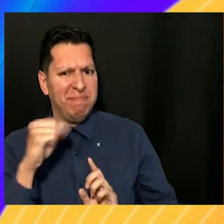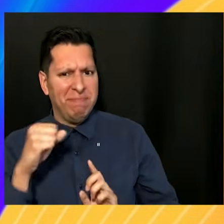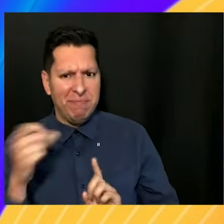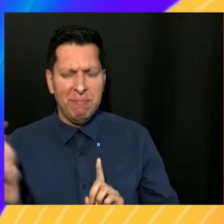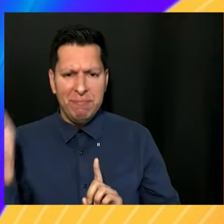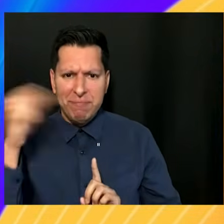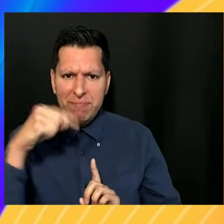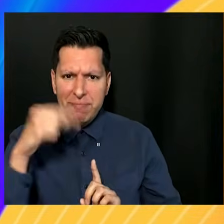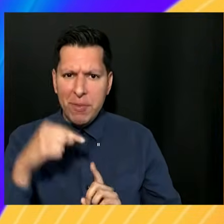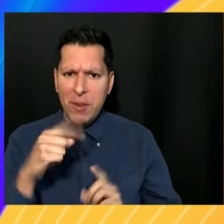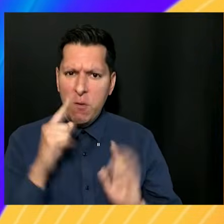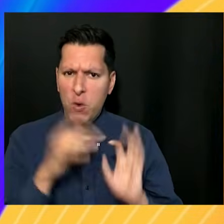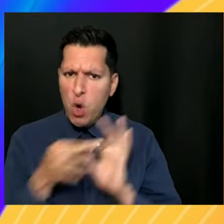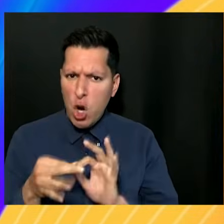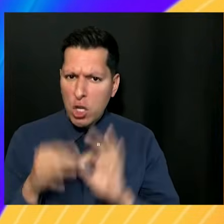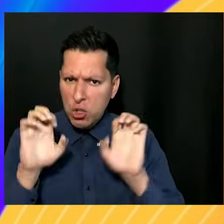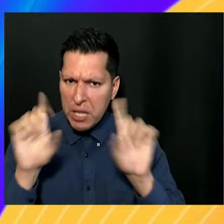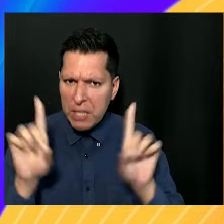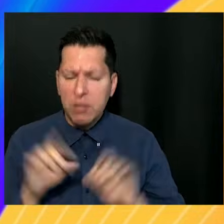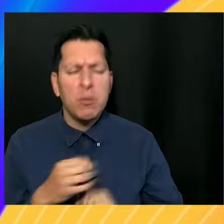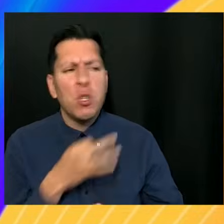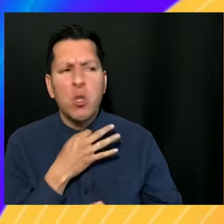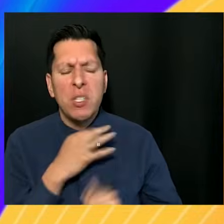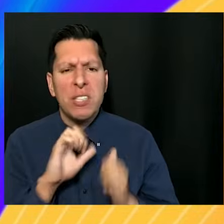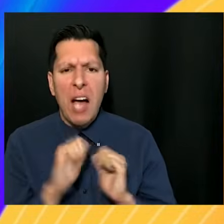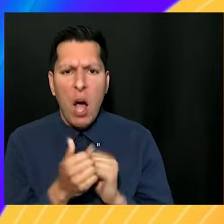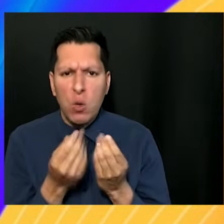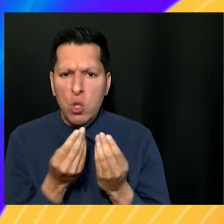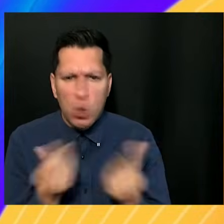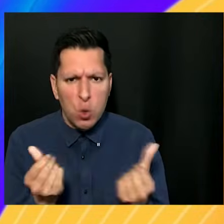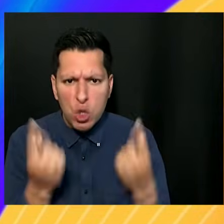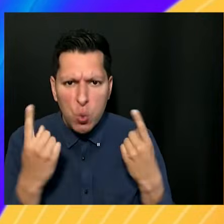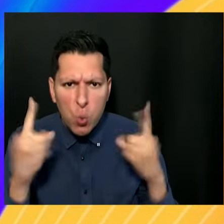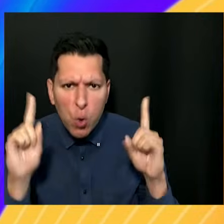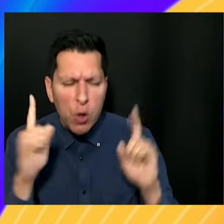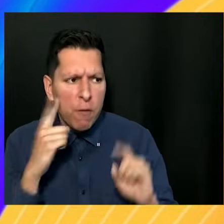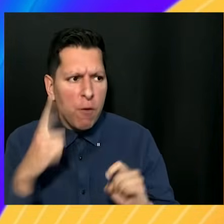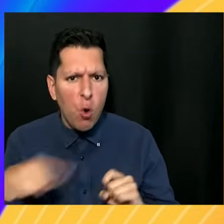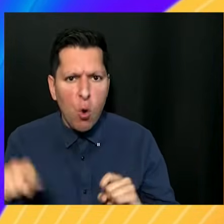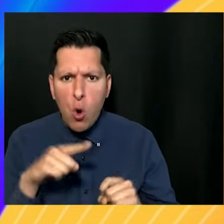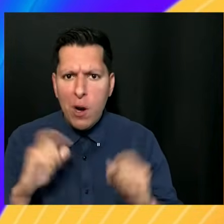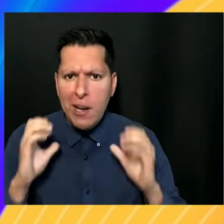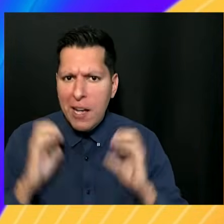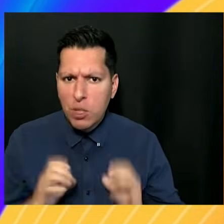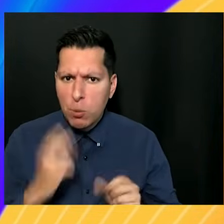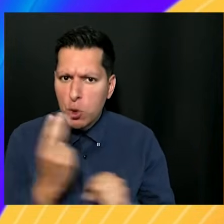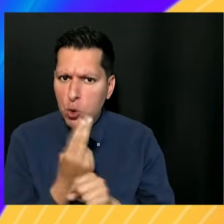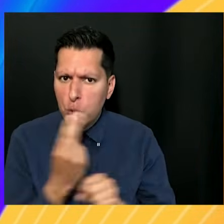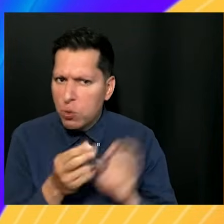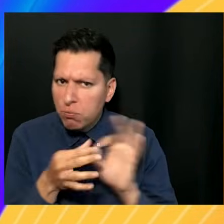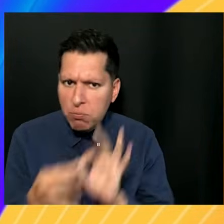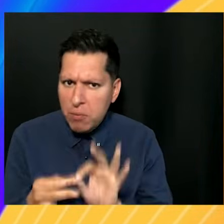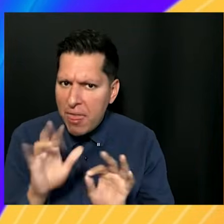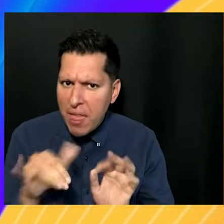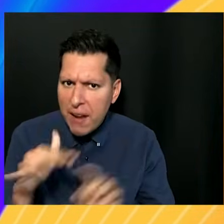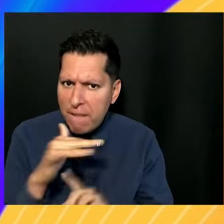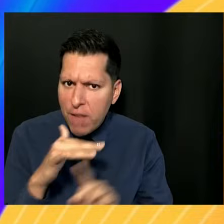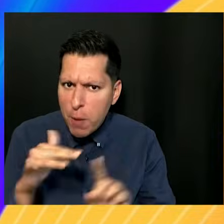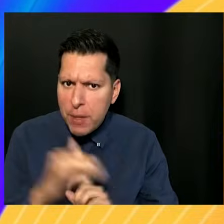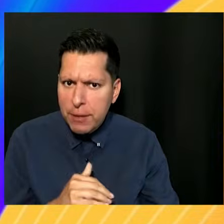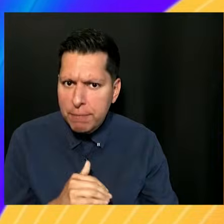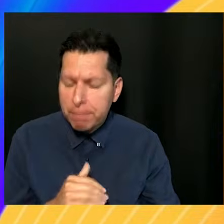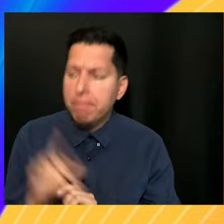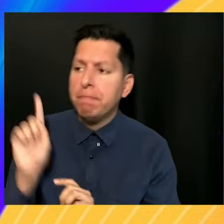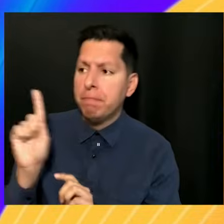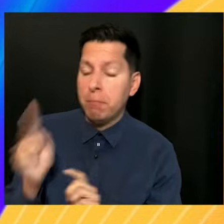education. Yeah. How does this solution work for customers? Who is it for? Yeah. Yes. So again, going back to the customer challenge that we